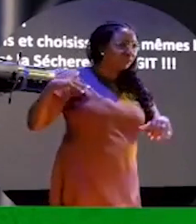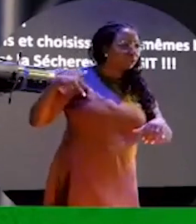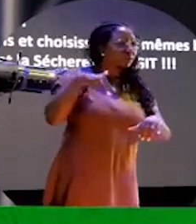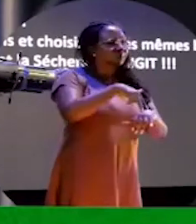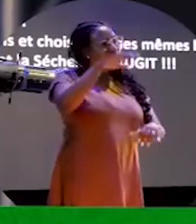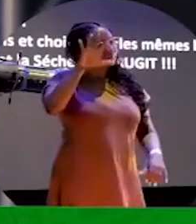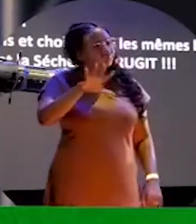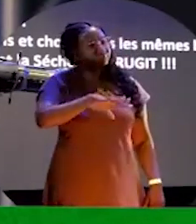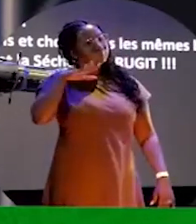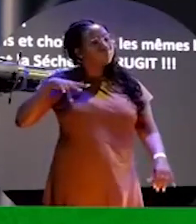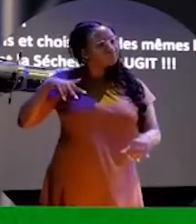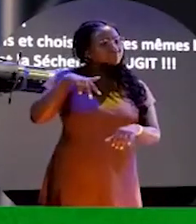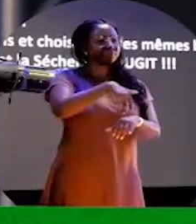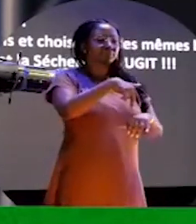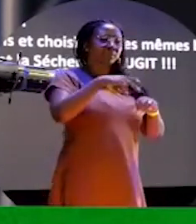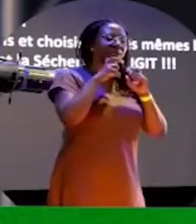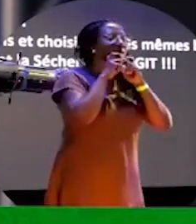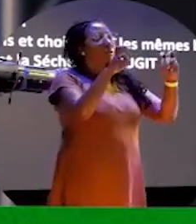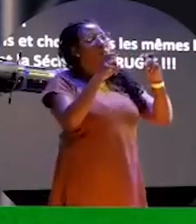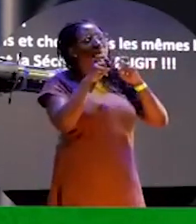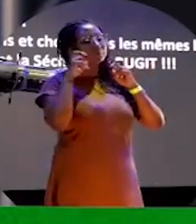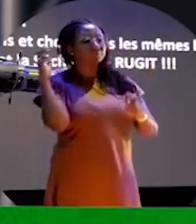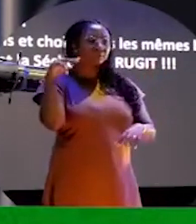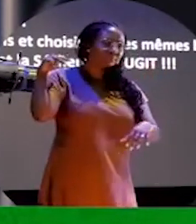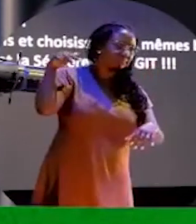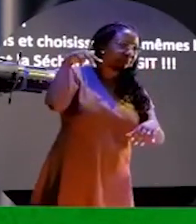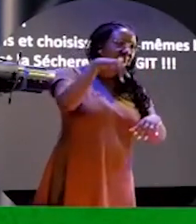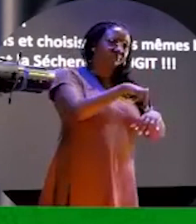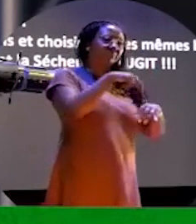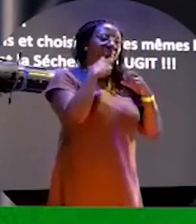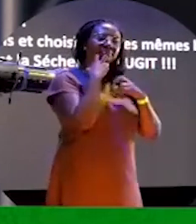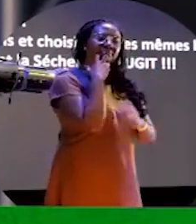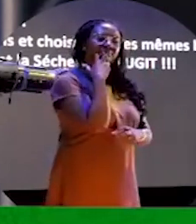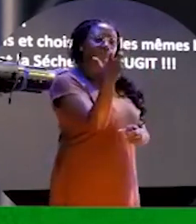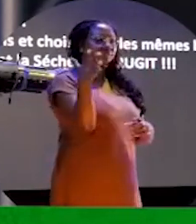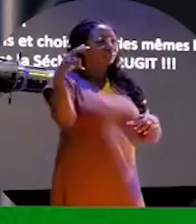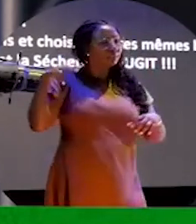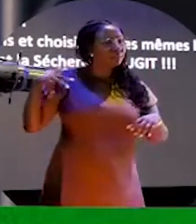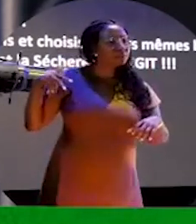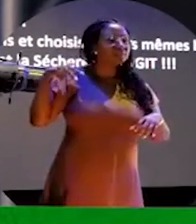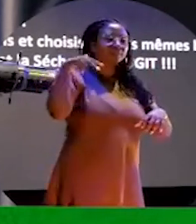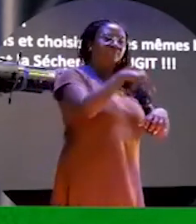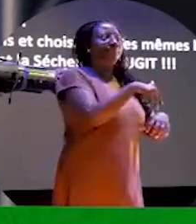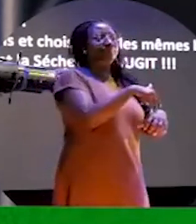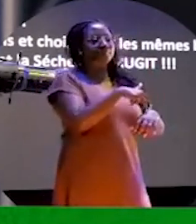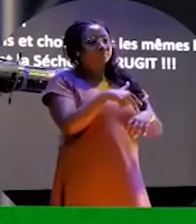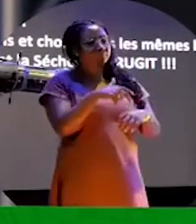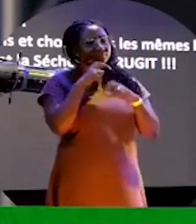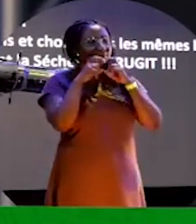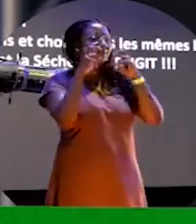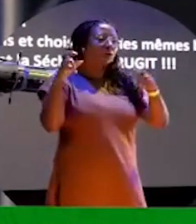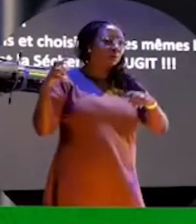roars. Palestine roars, Syria roars, Iraq raw, Palestine raw, Syria